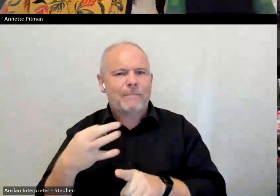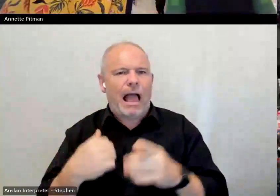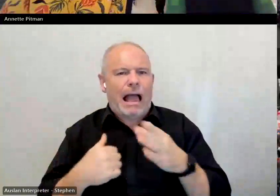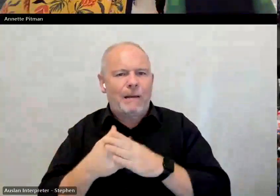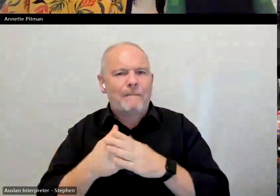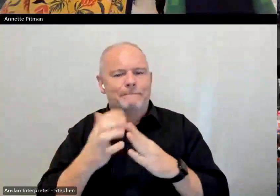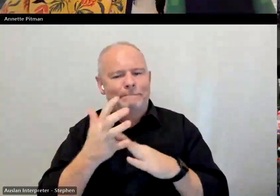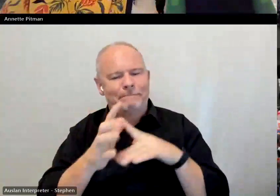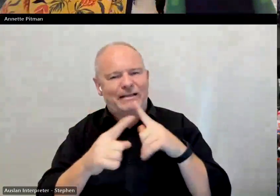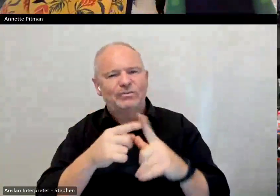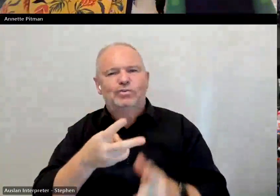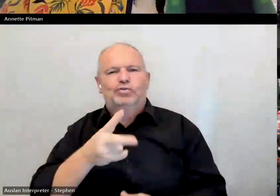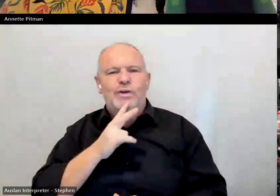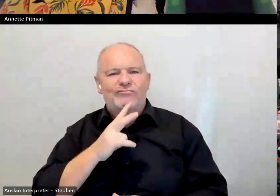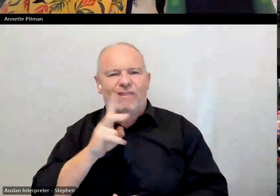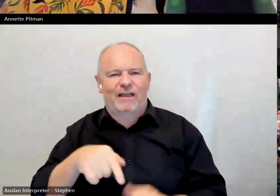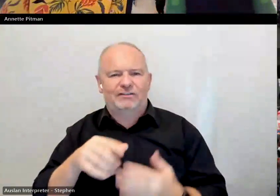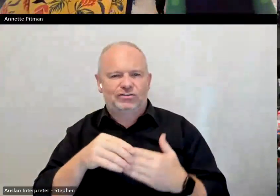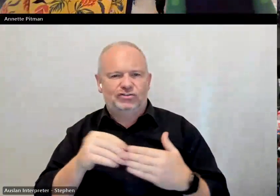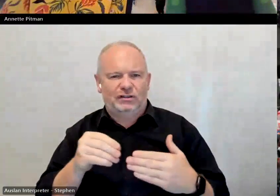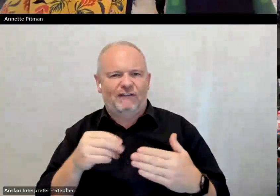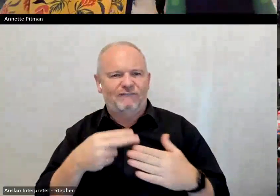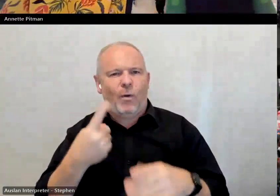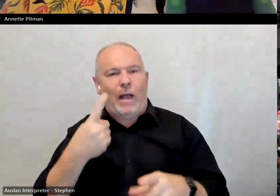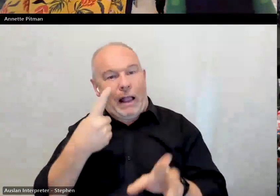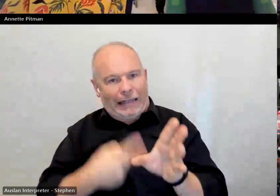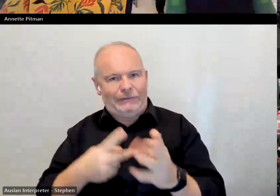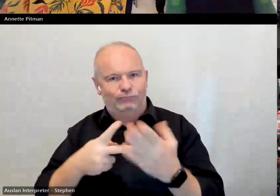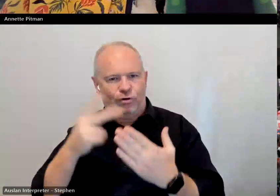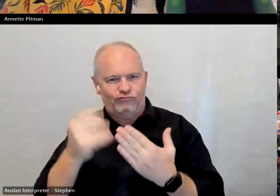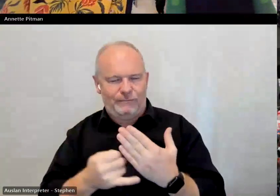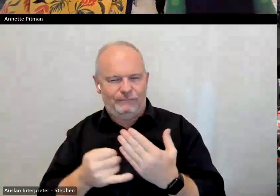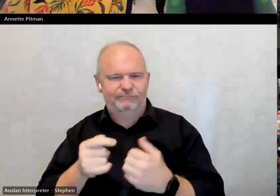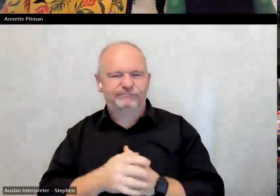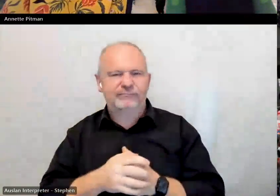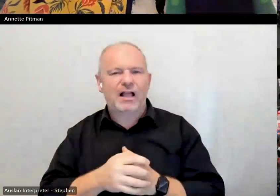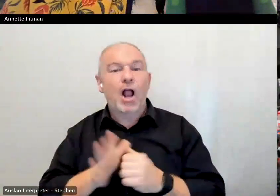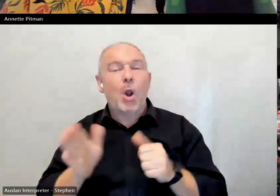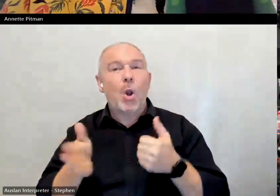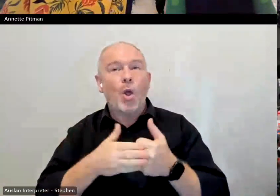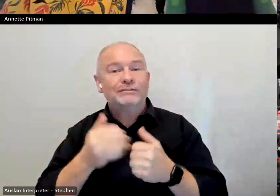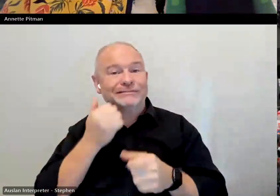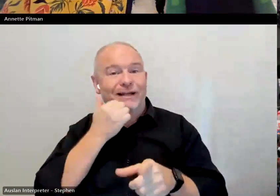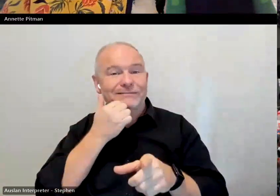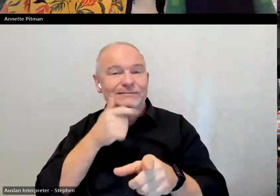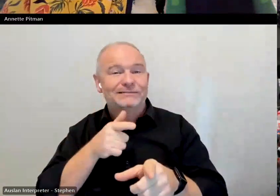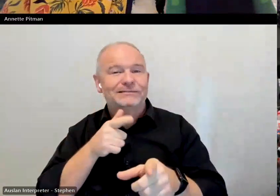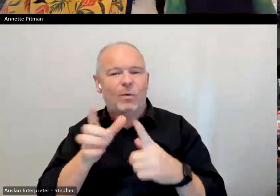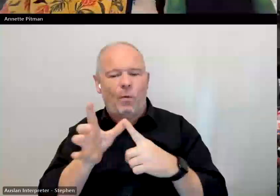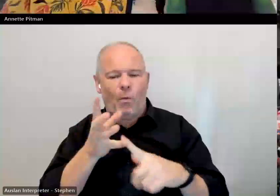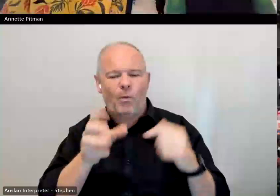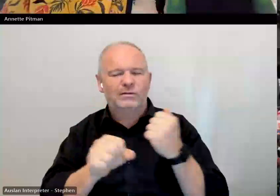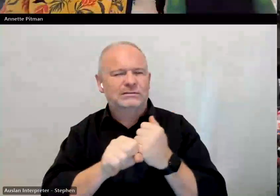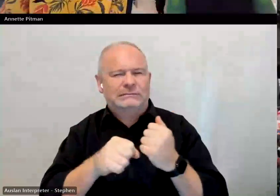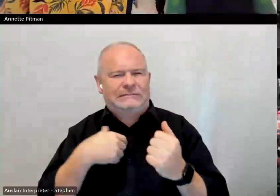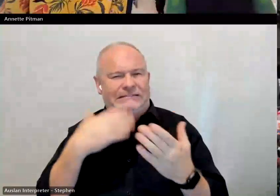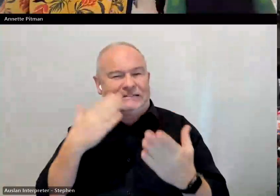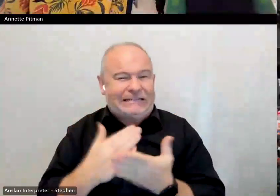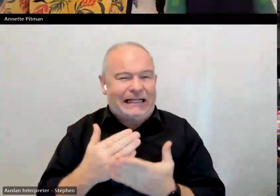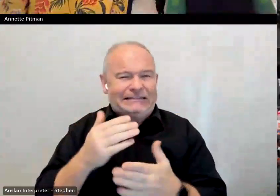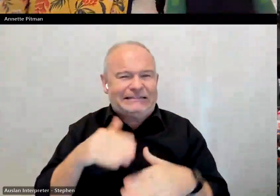of $200,000 for an annual program, and the close date will be in August, but I don't have an exact date